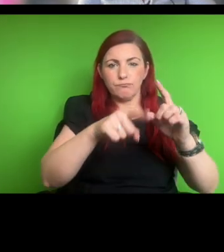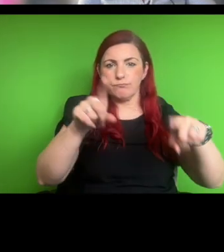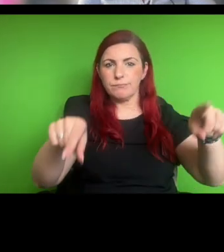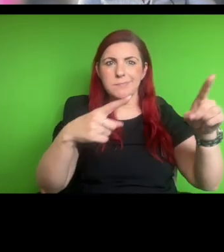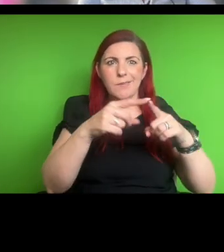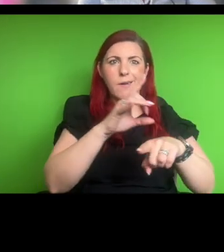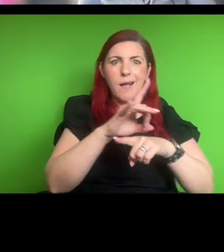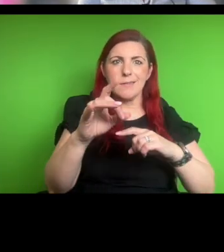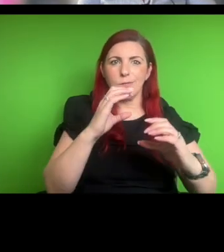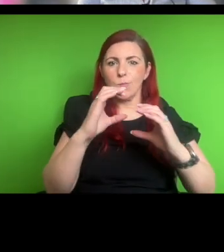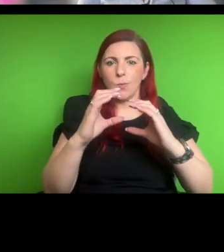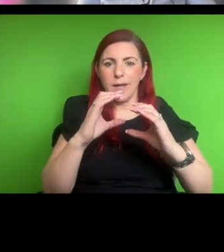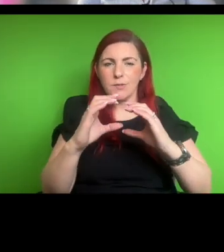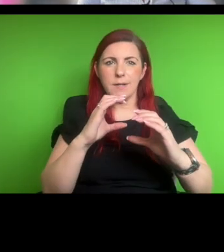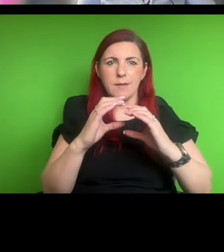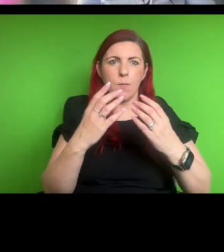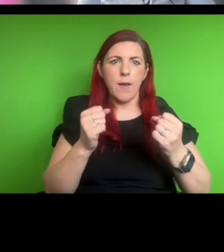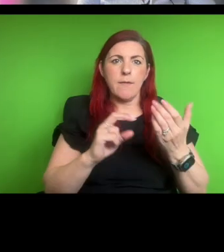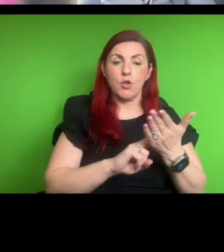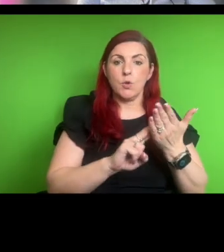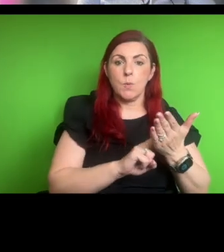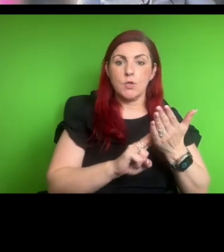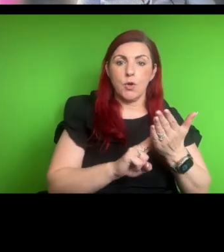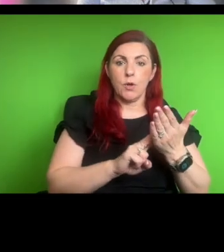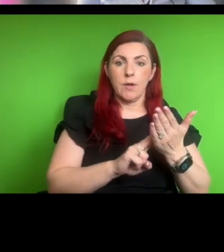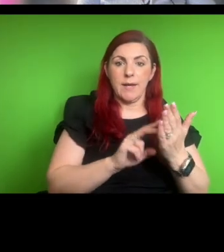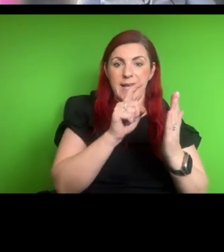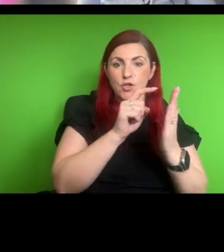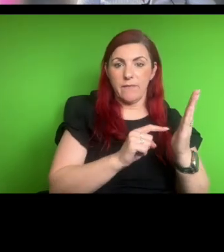interface, requirements for contacting the support service,